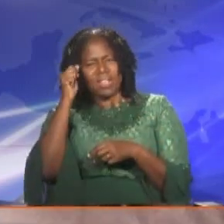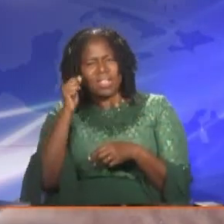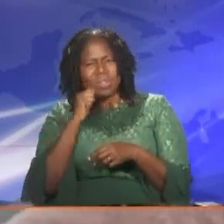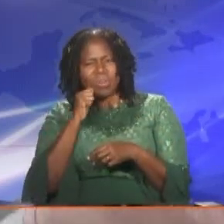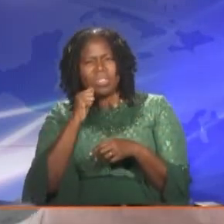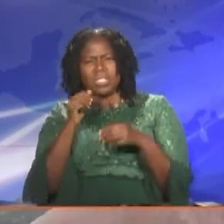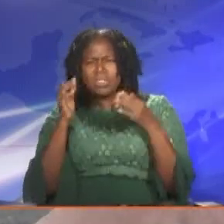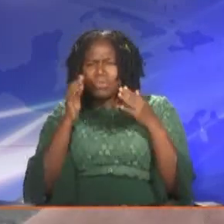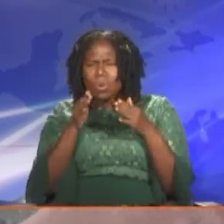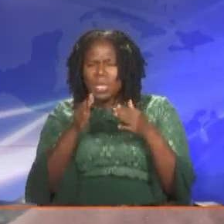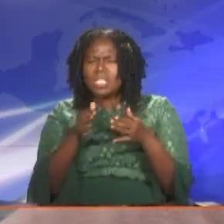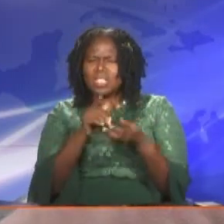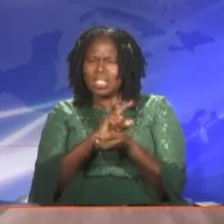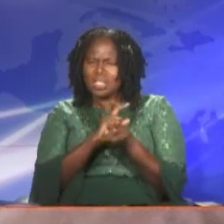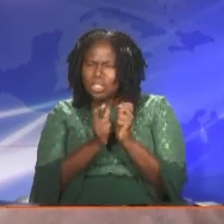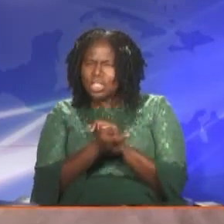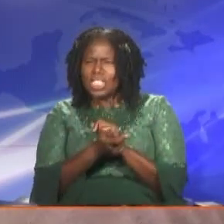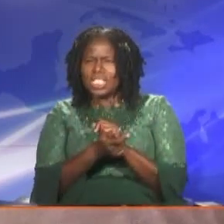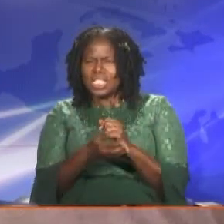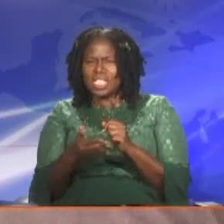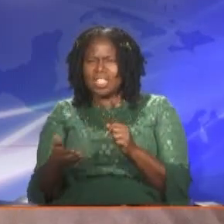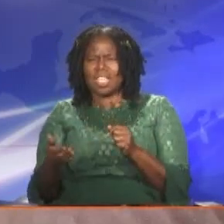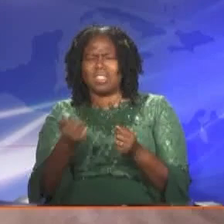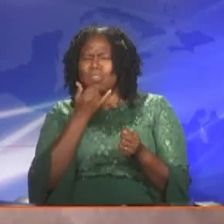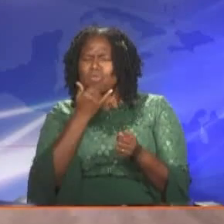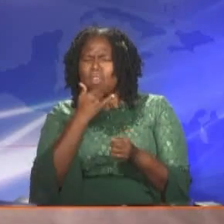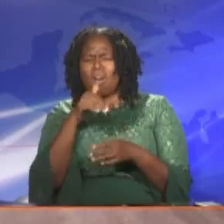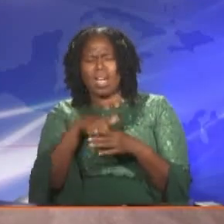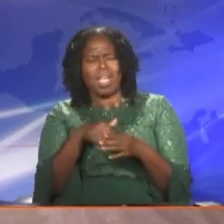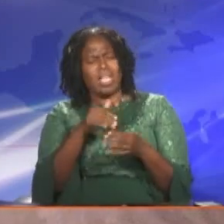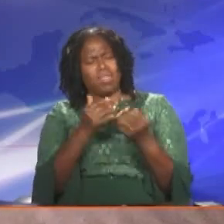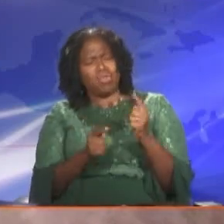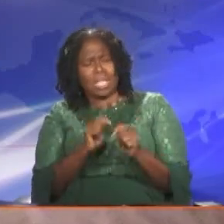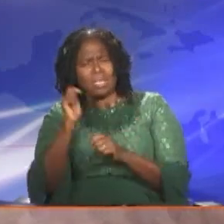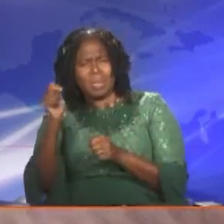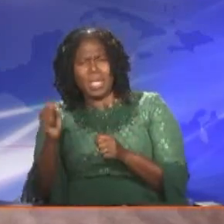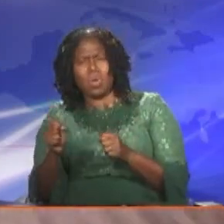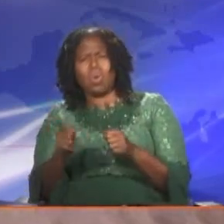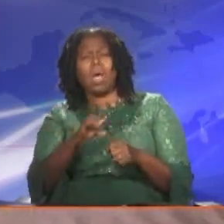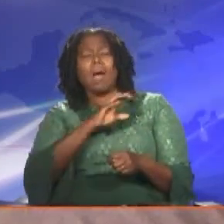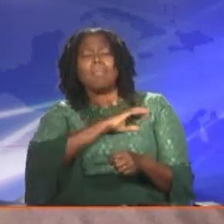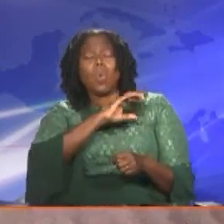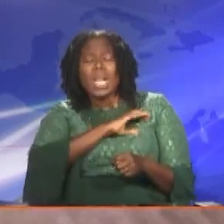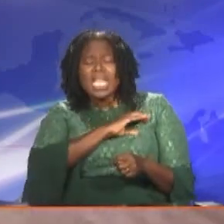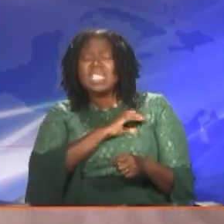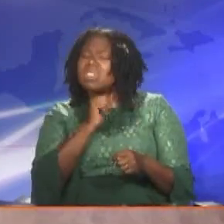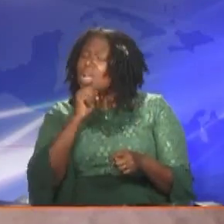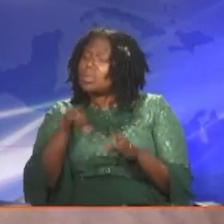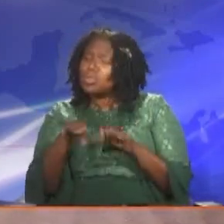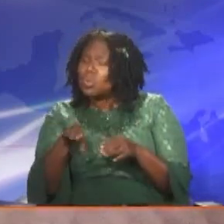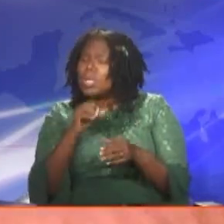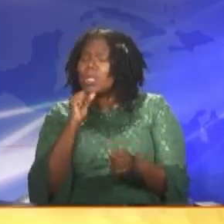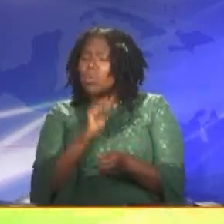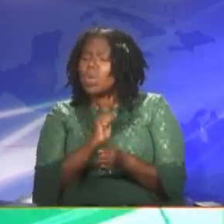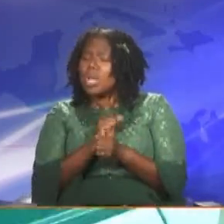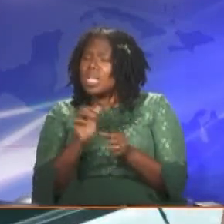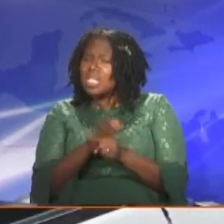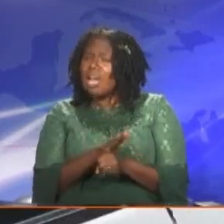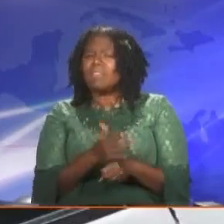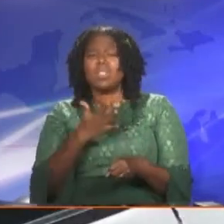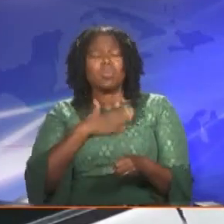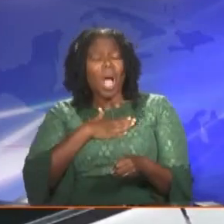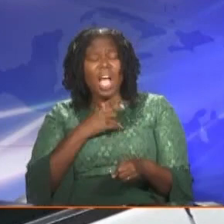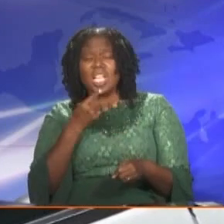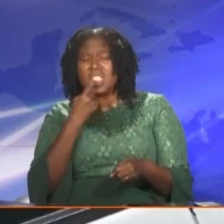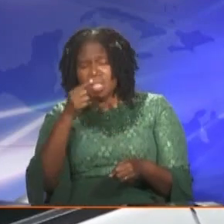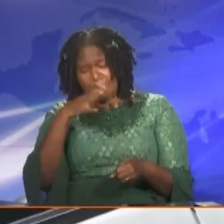country. Not that we are the police for. The police are doing the work properly. And my comment. Thank